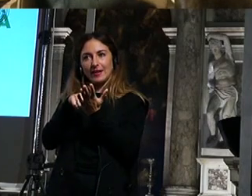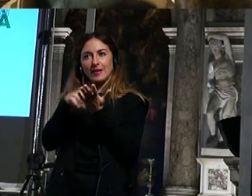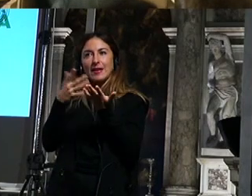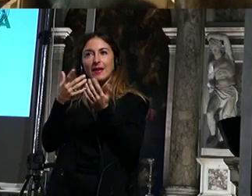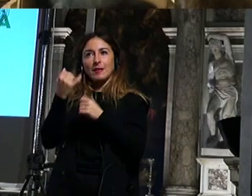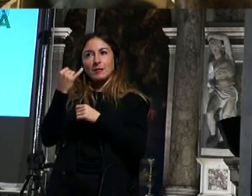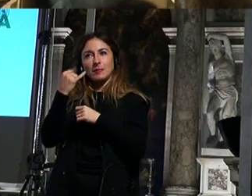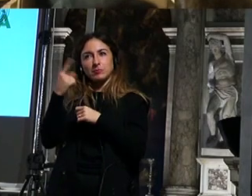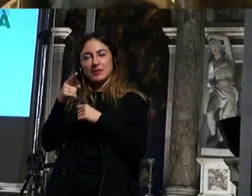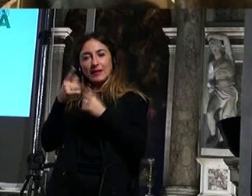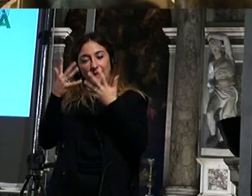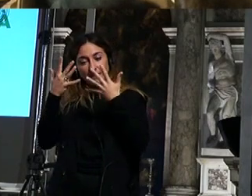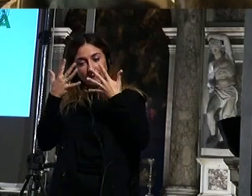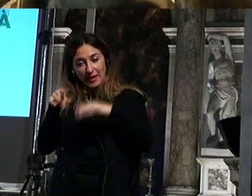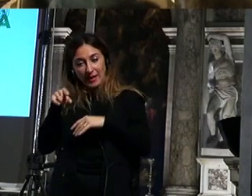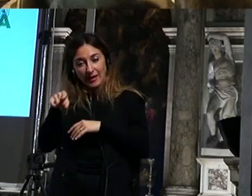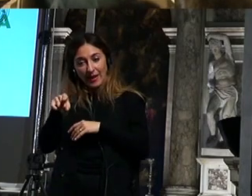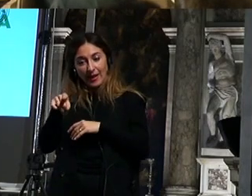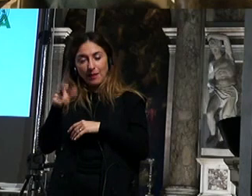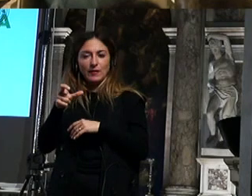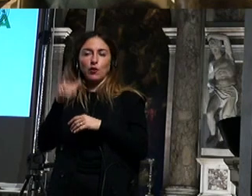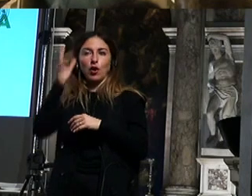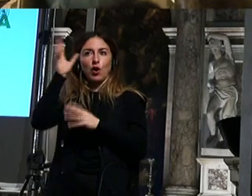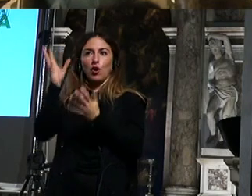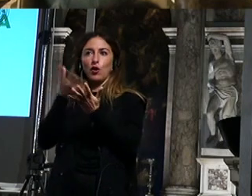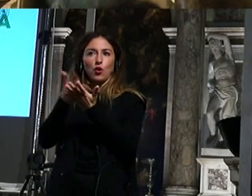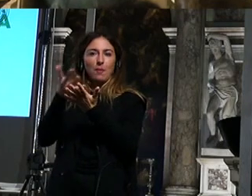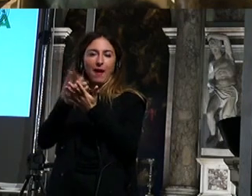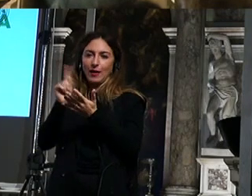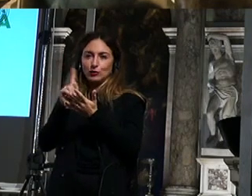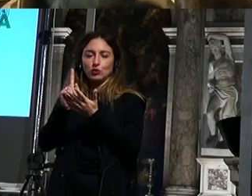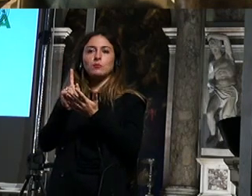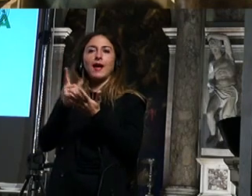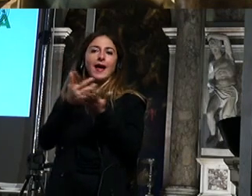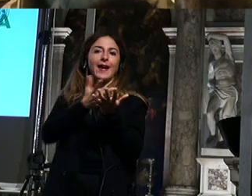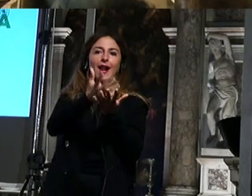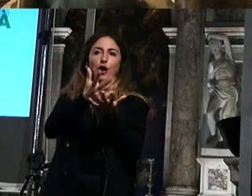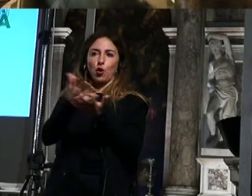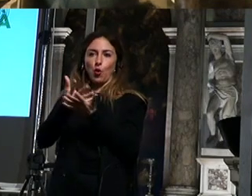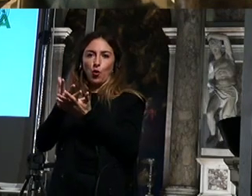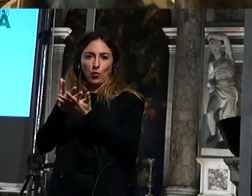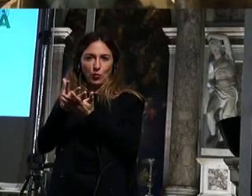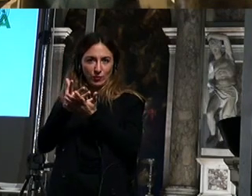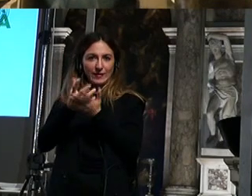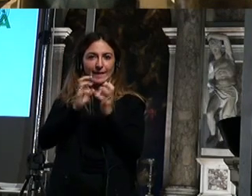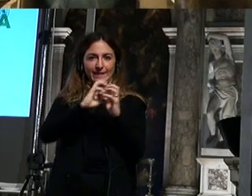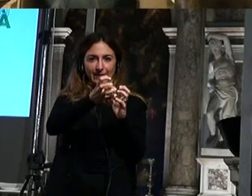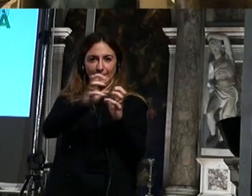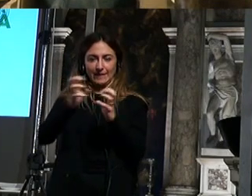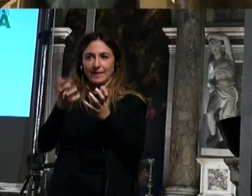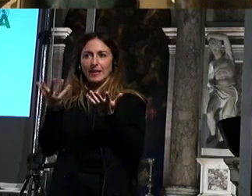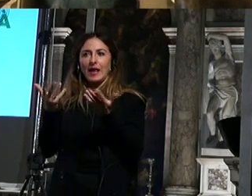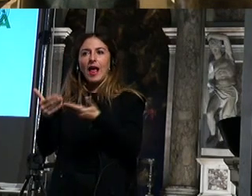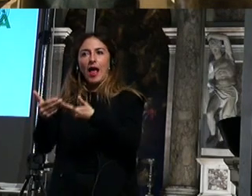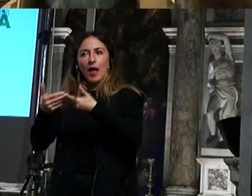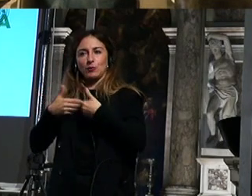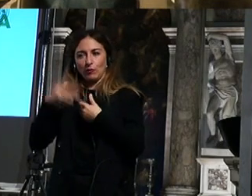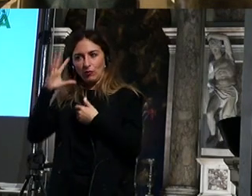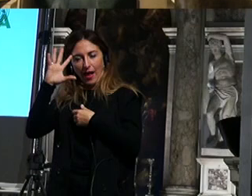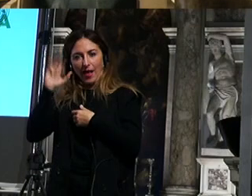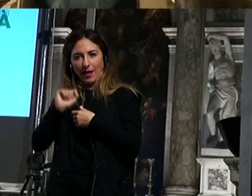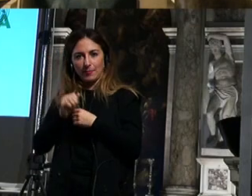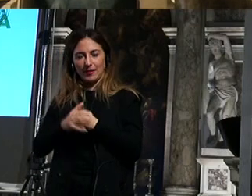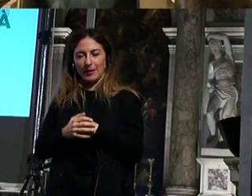della fine, dato che non si tratta di un romanzo, ma di una serie di racconti. Aiutaci a orientarci.